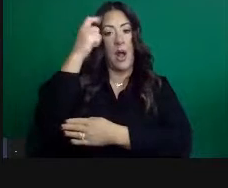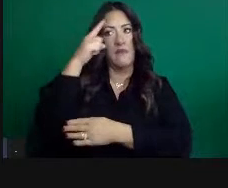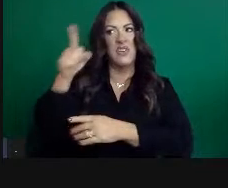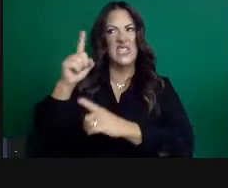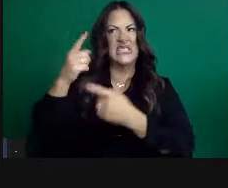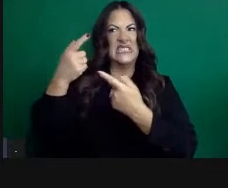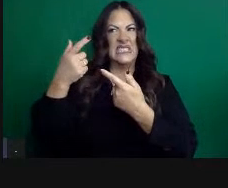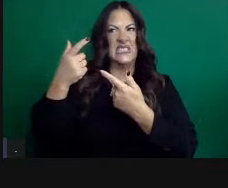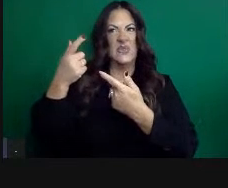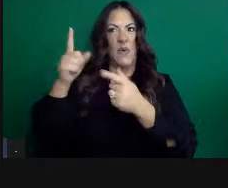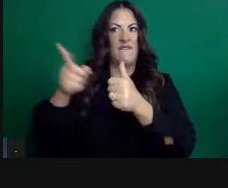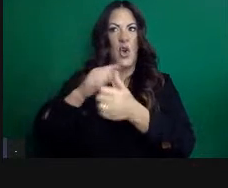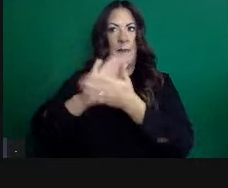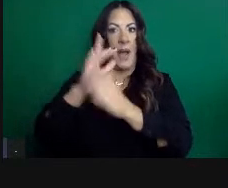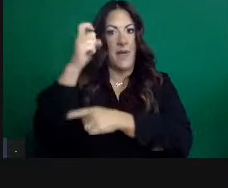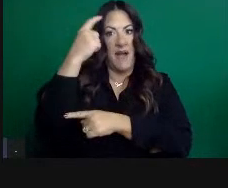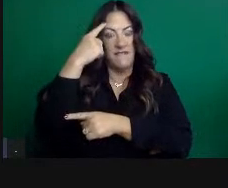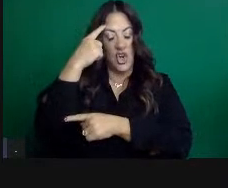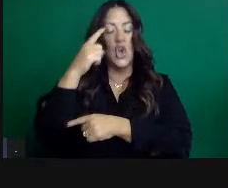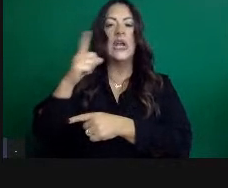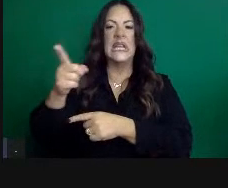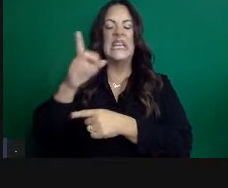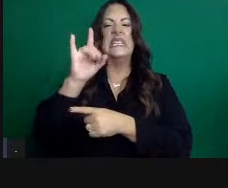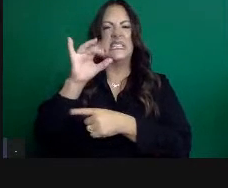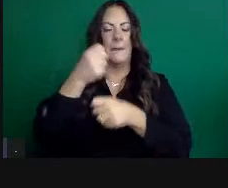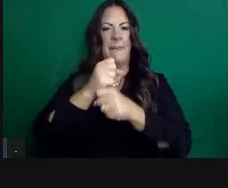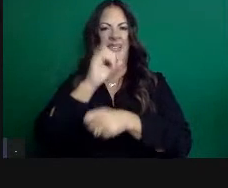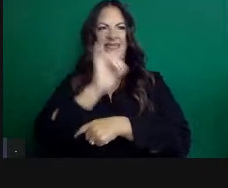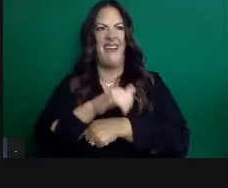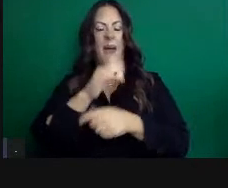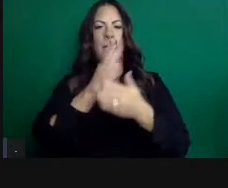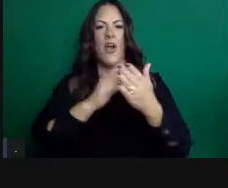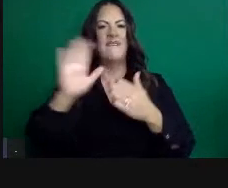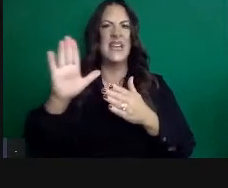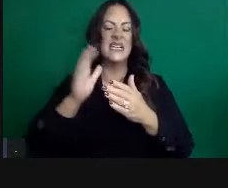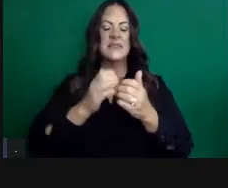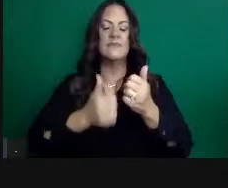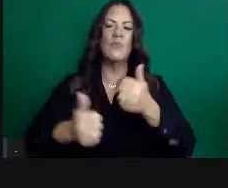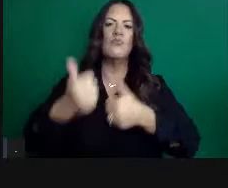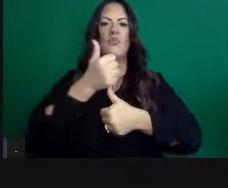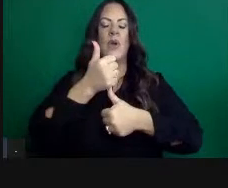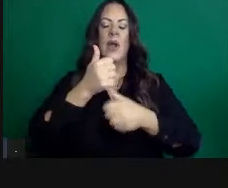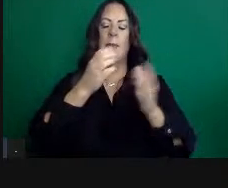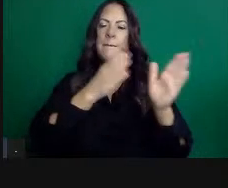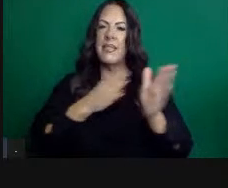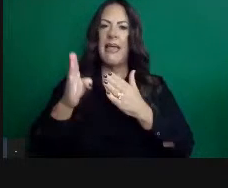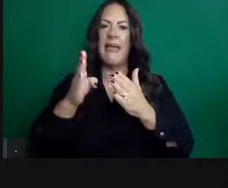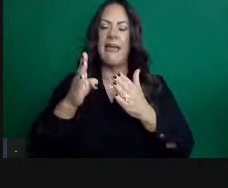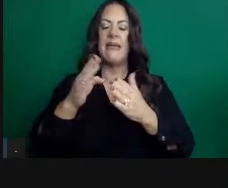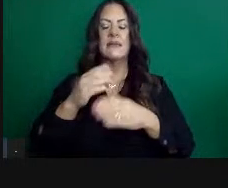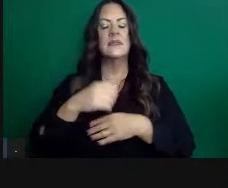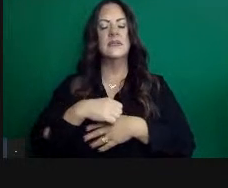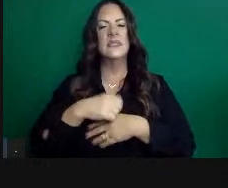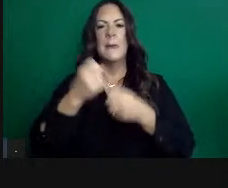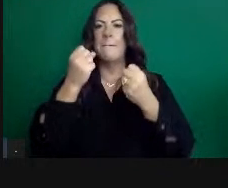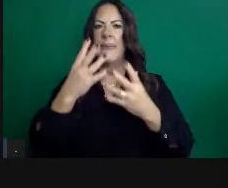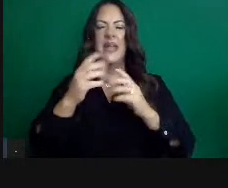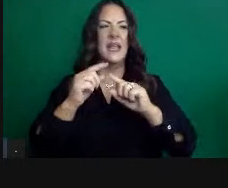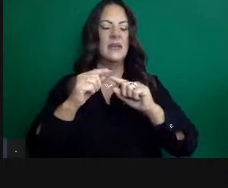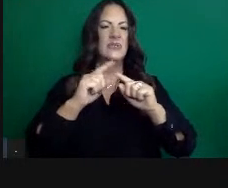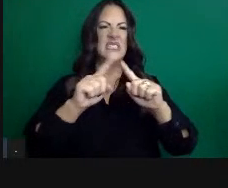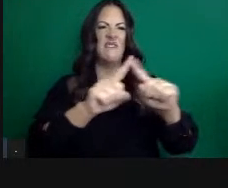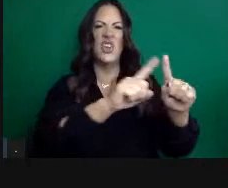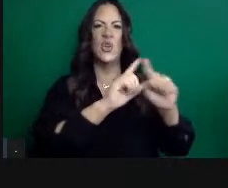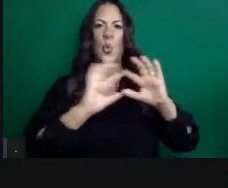first year and under the incredible direction and collaboration of many, many others comes together